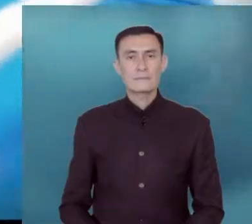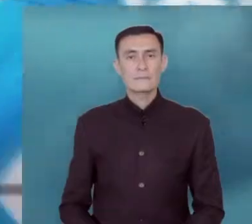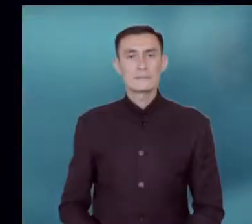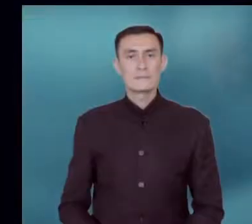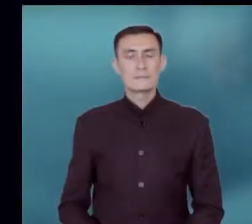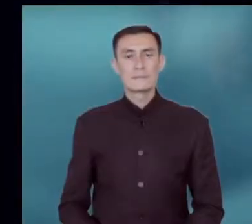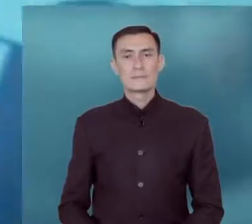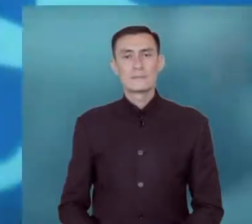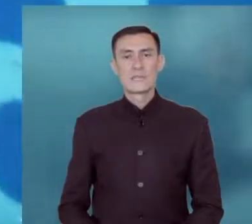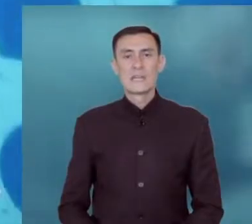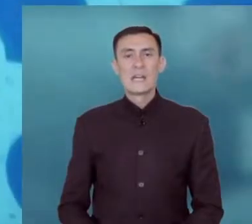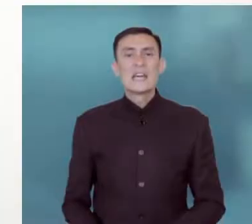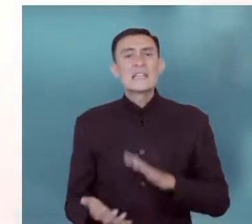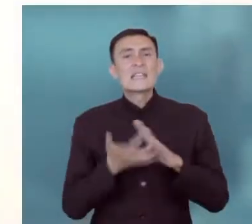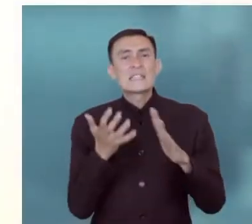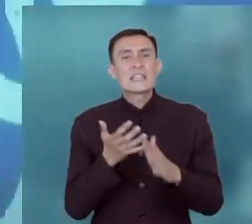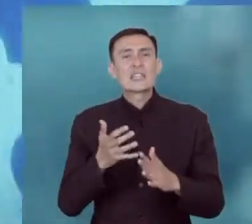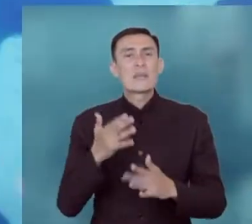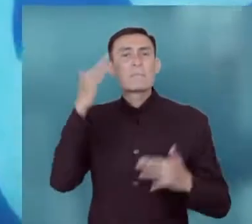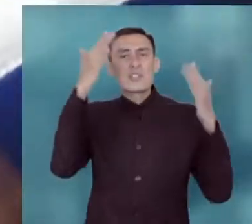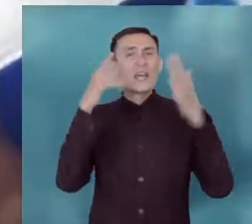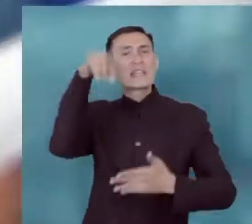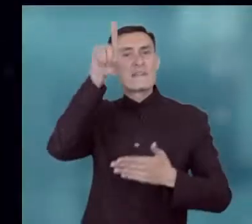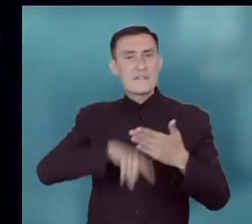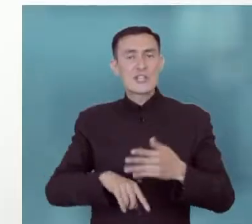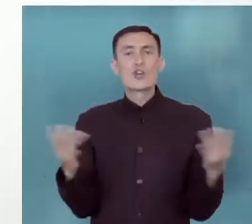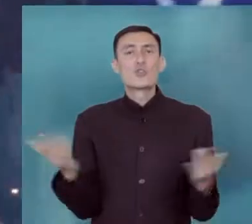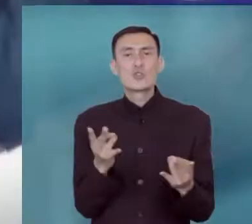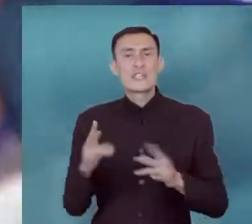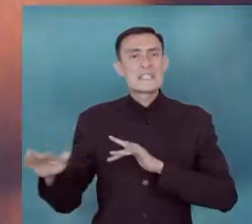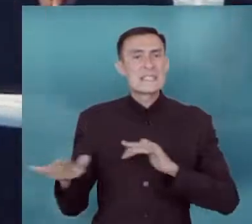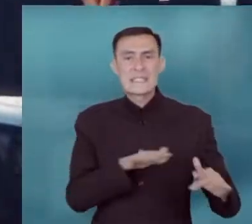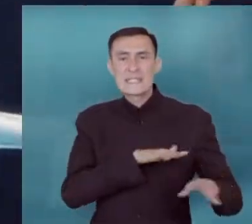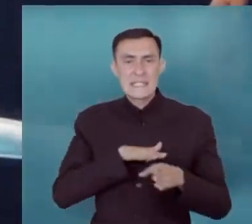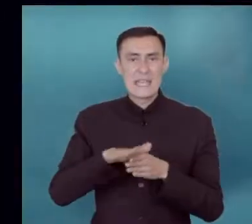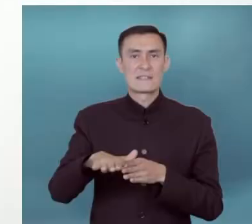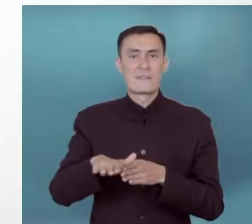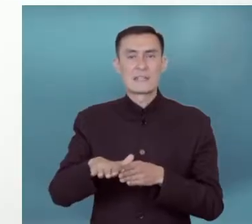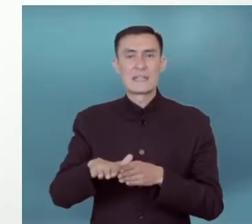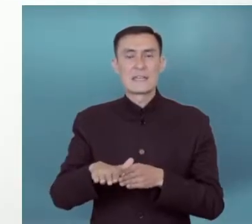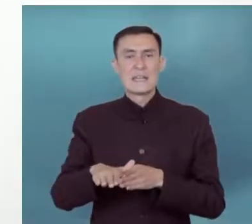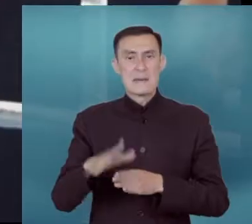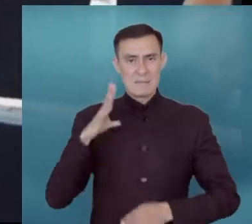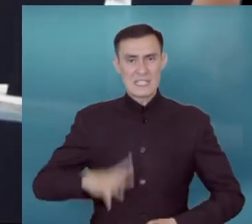It's not enough to dream and believe. You must act, and using all your willpower, get up and do something.